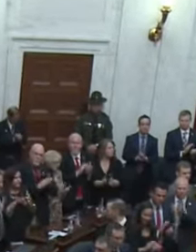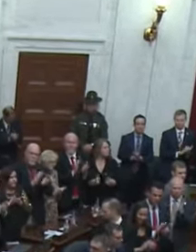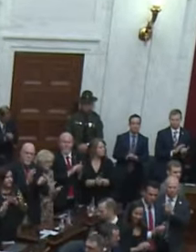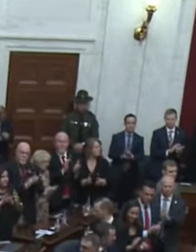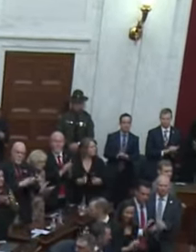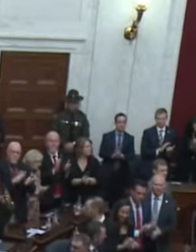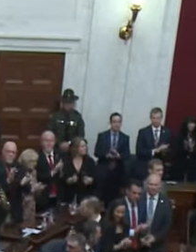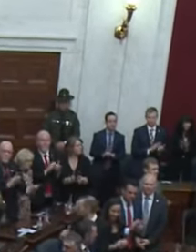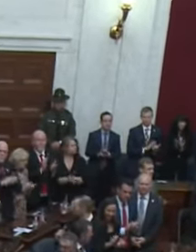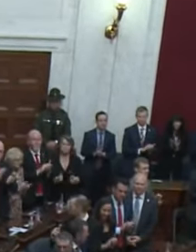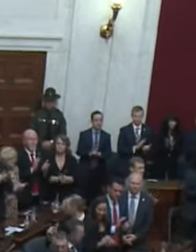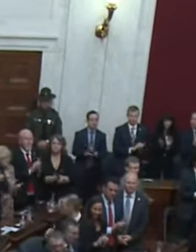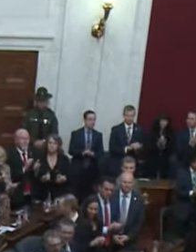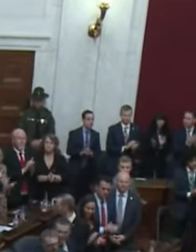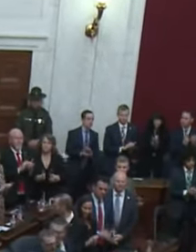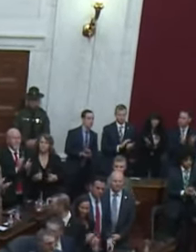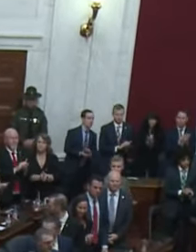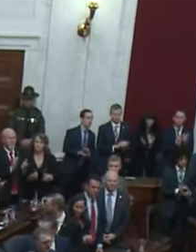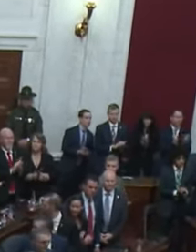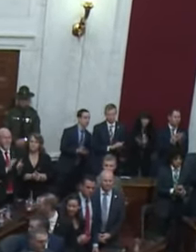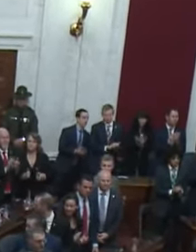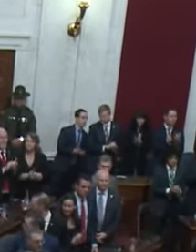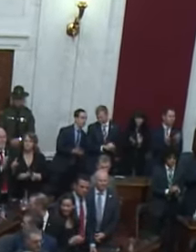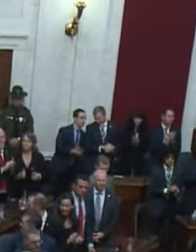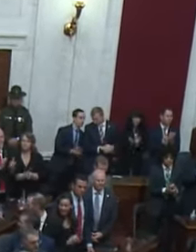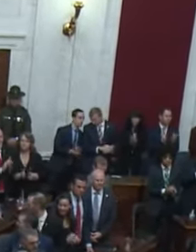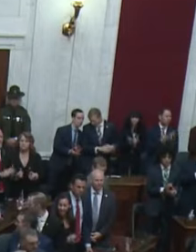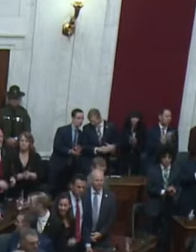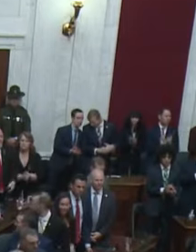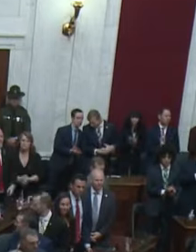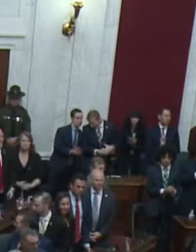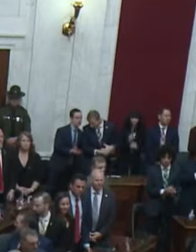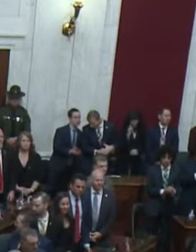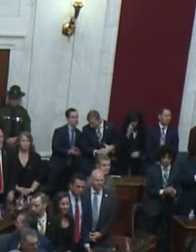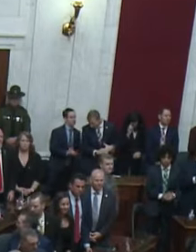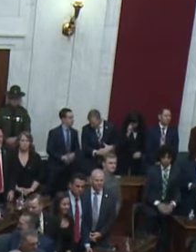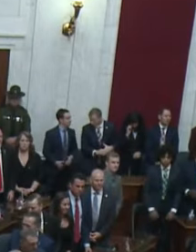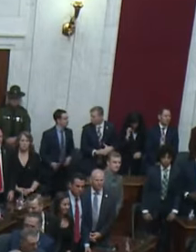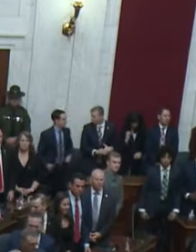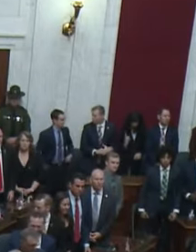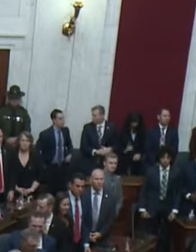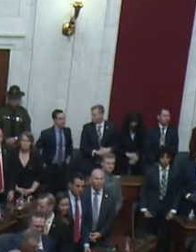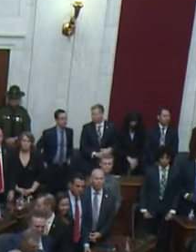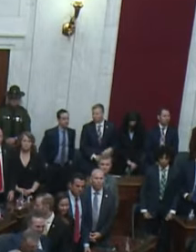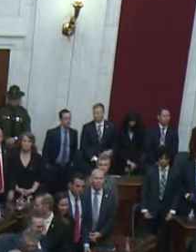from past addresses, it's likely that Justice will announce another economic development project or two.